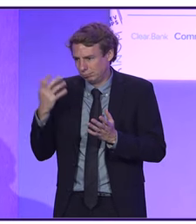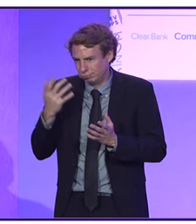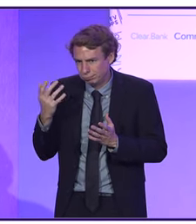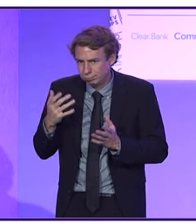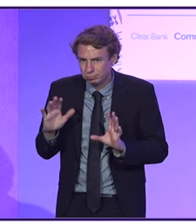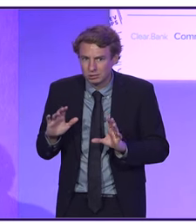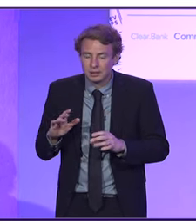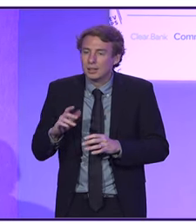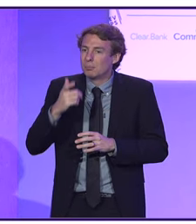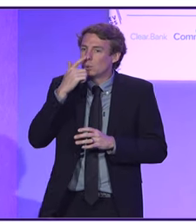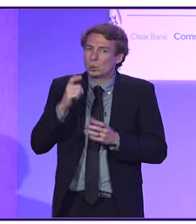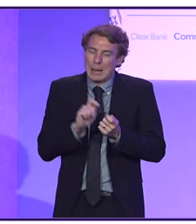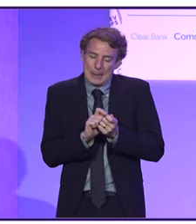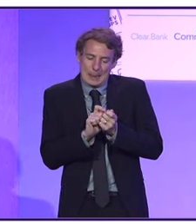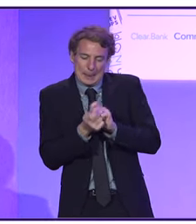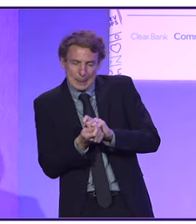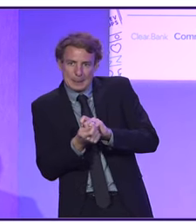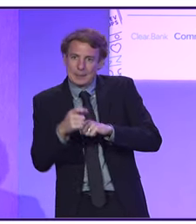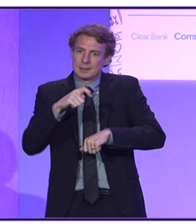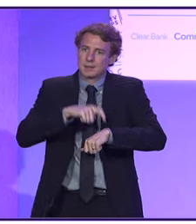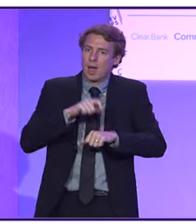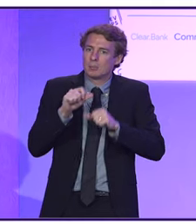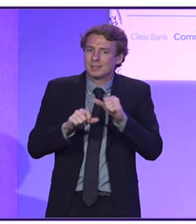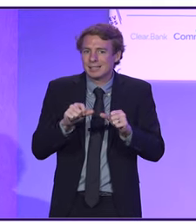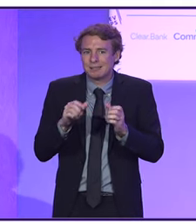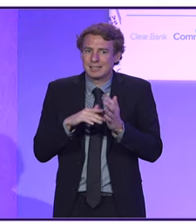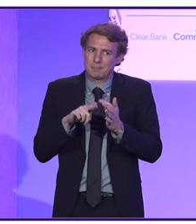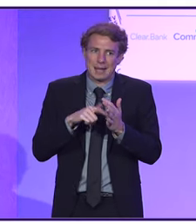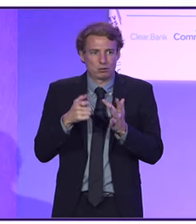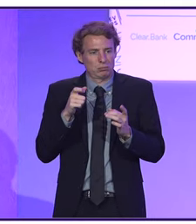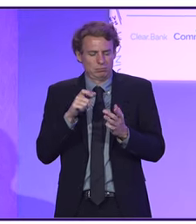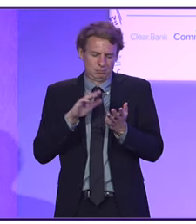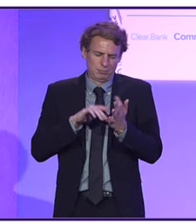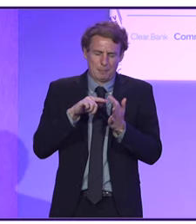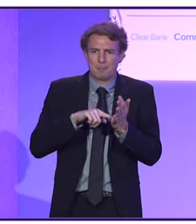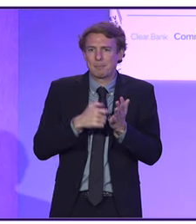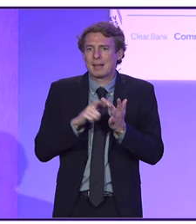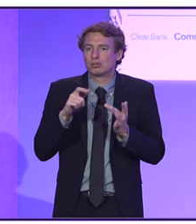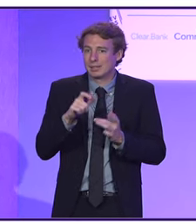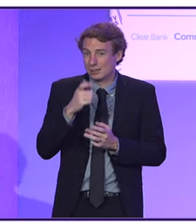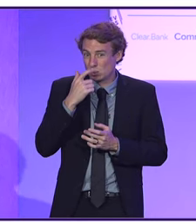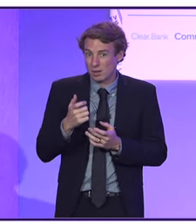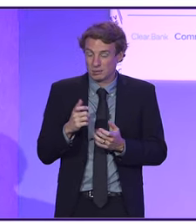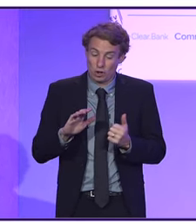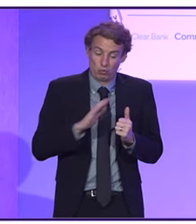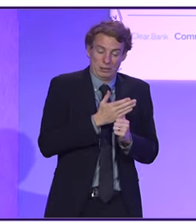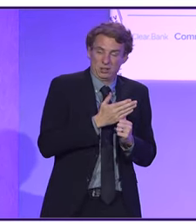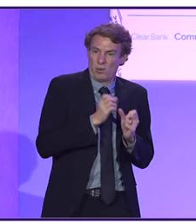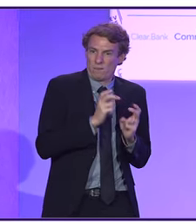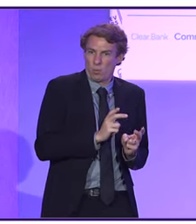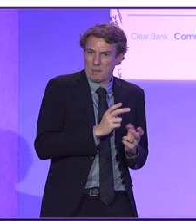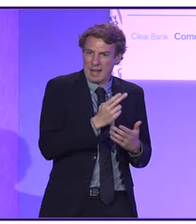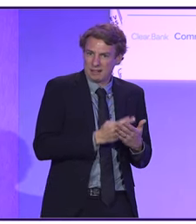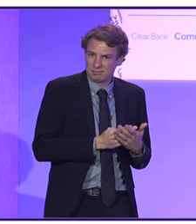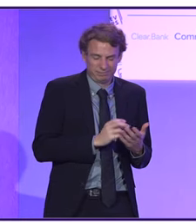not just turn that log into a time series metric? You know, produce it as a time series metric, drop the original log. Time series metrics are very cheap